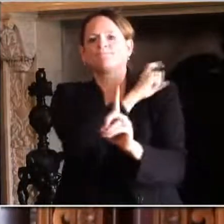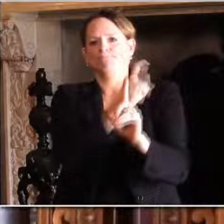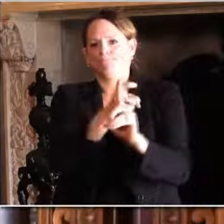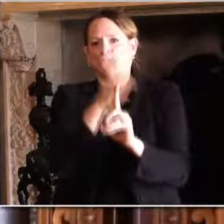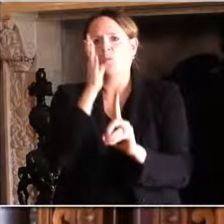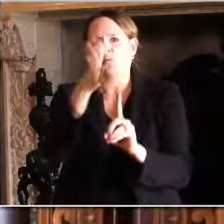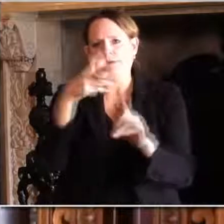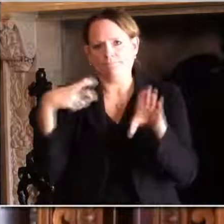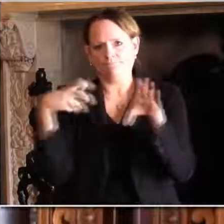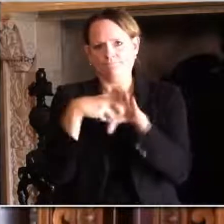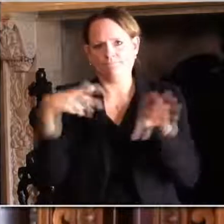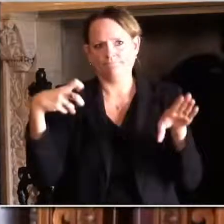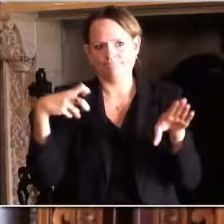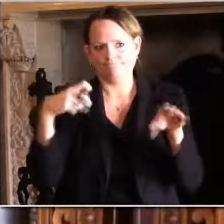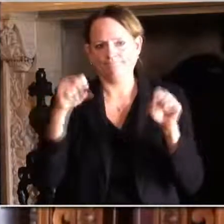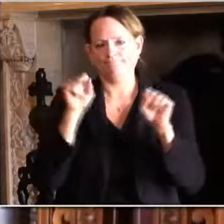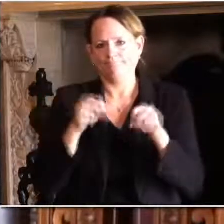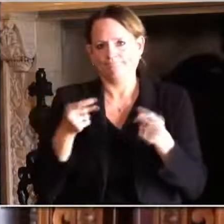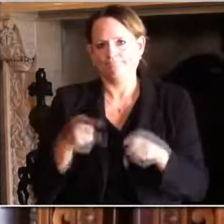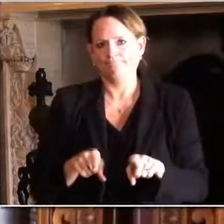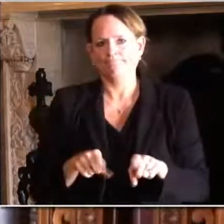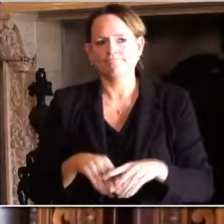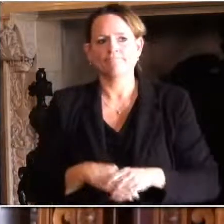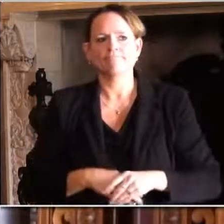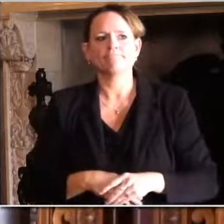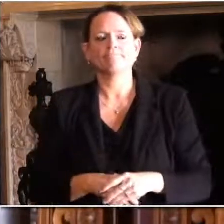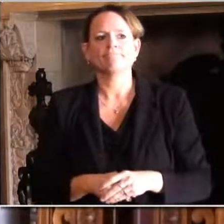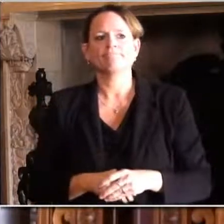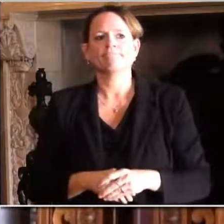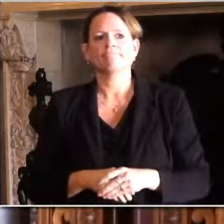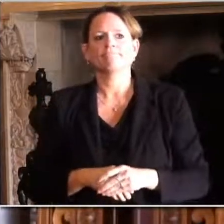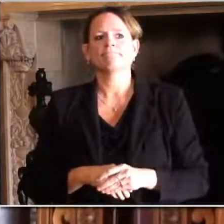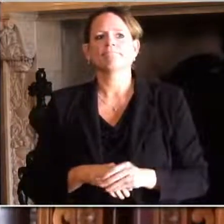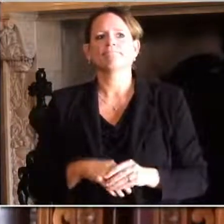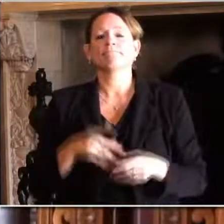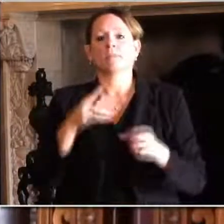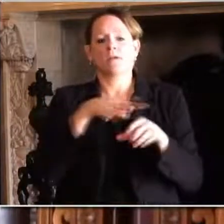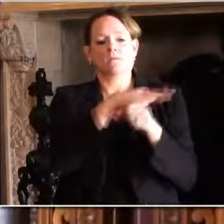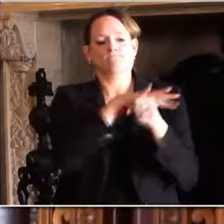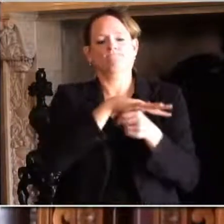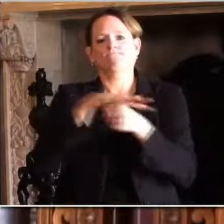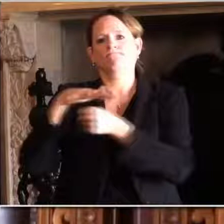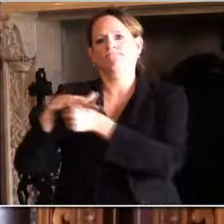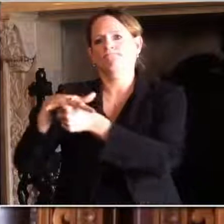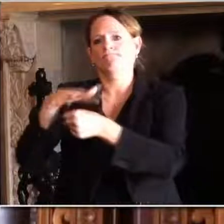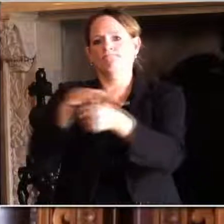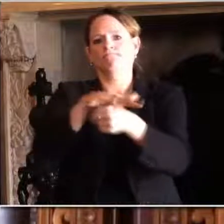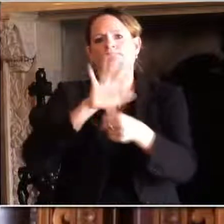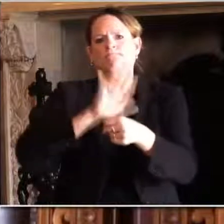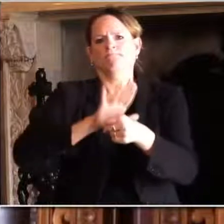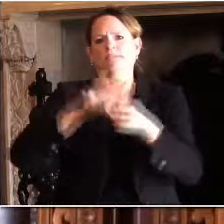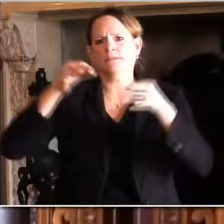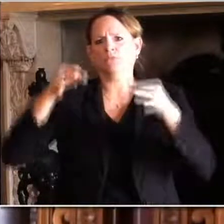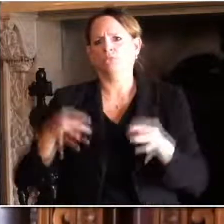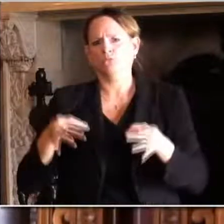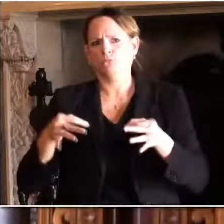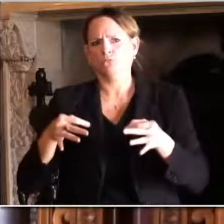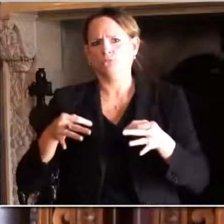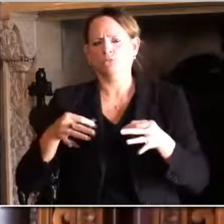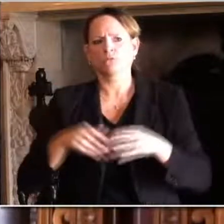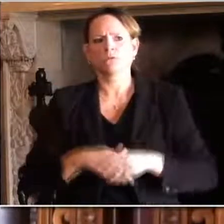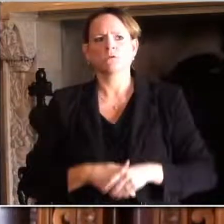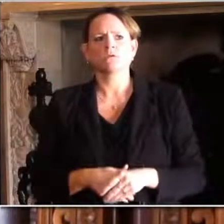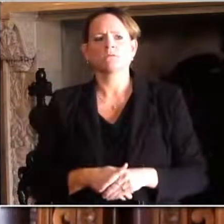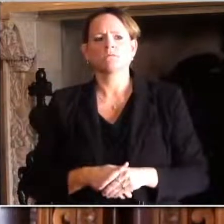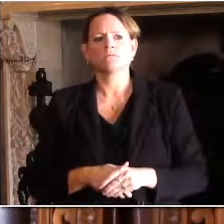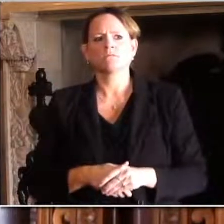make a decision on whether or not to prosecute it. I think, though, the thing is as we've said before, is we're really counting on people to make the